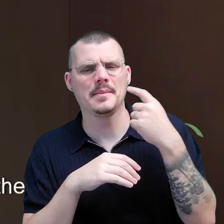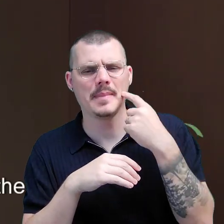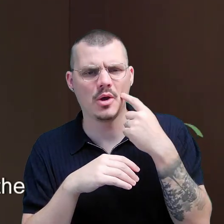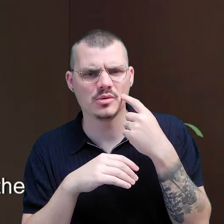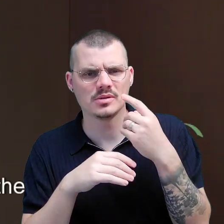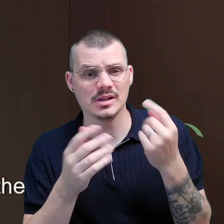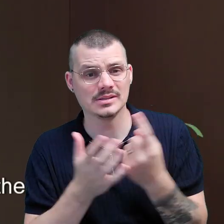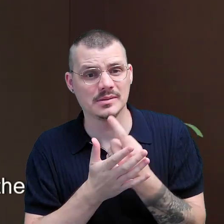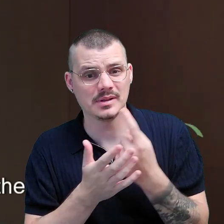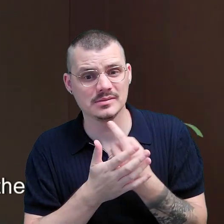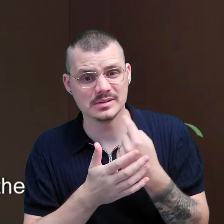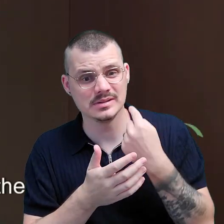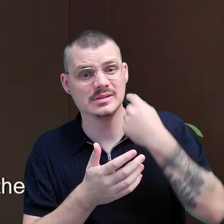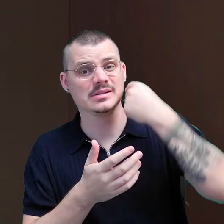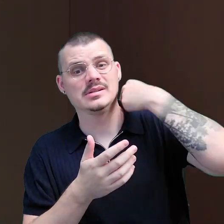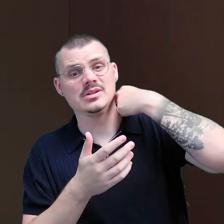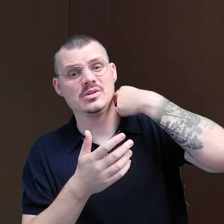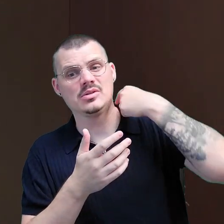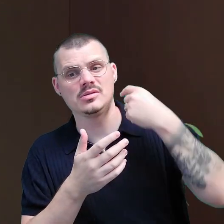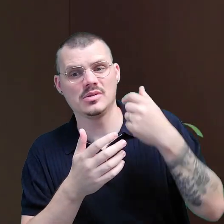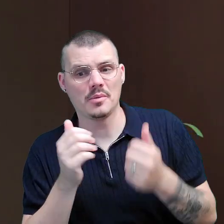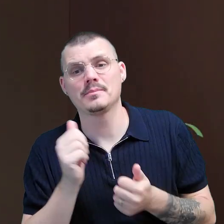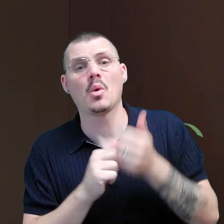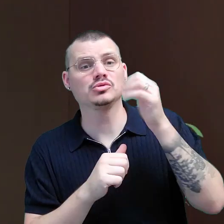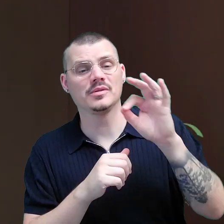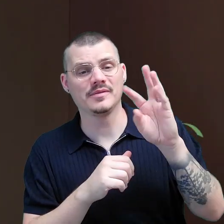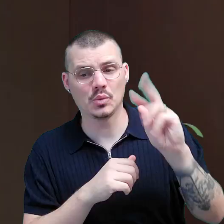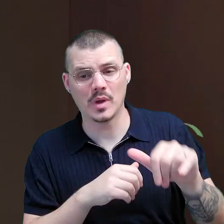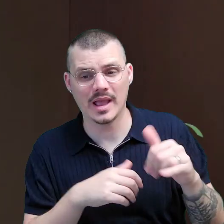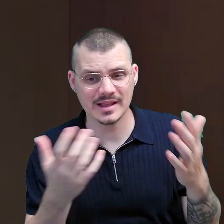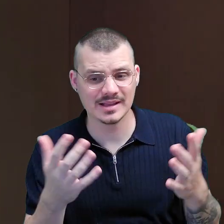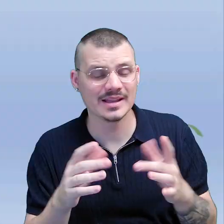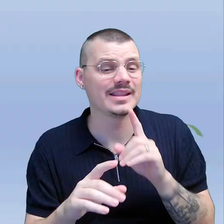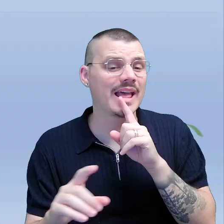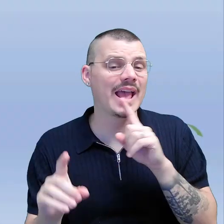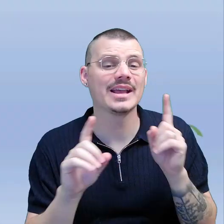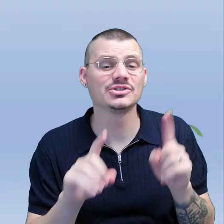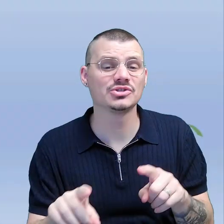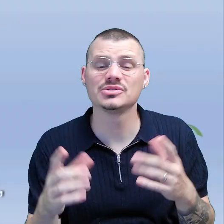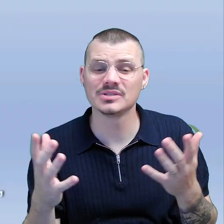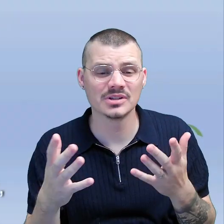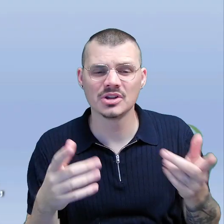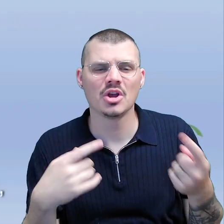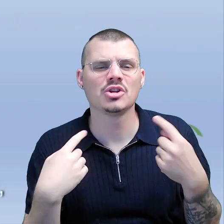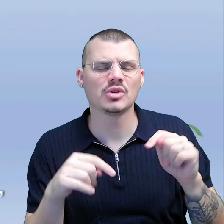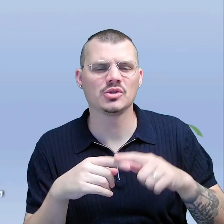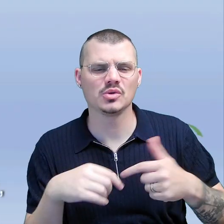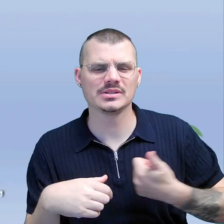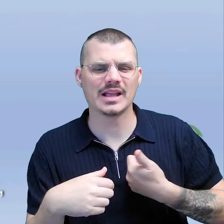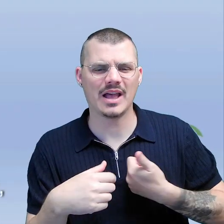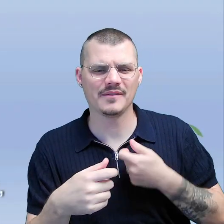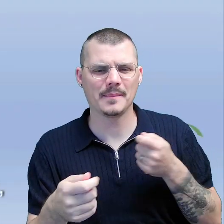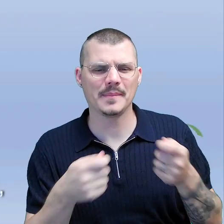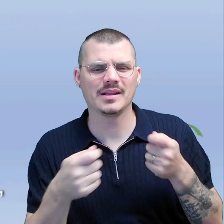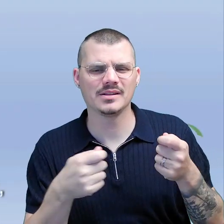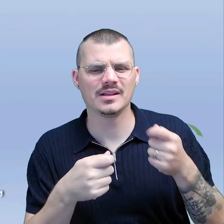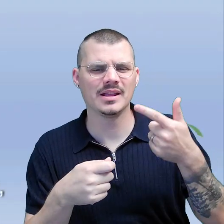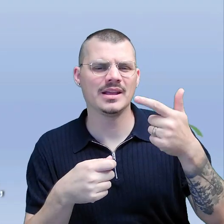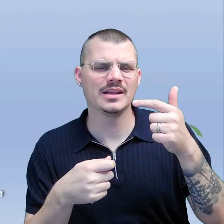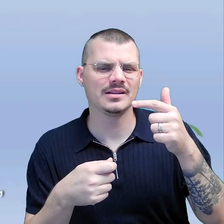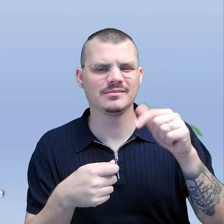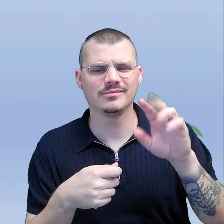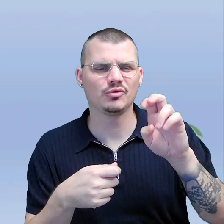mouth and sometimes all the way down their throat or most of the way? The answer is that they're trying to self-manage